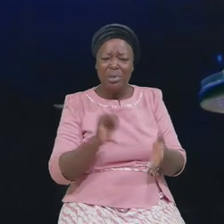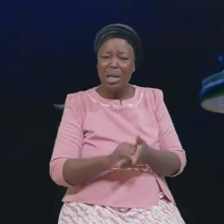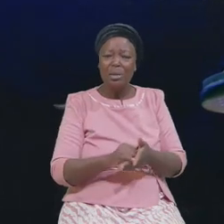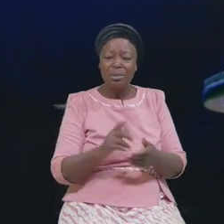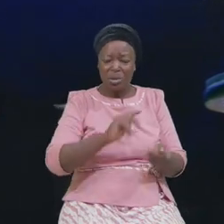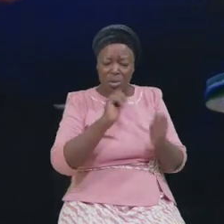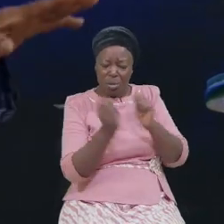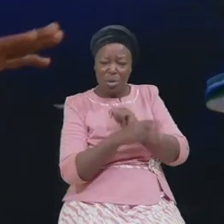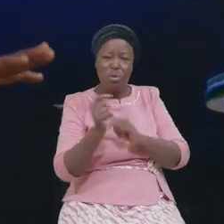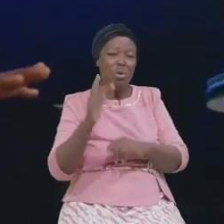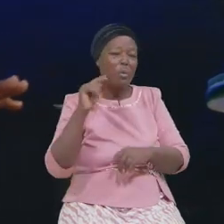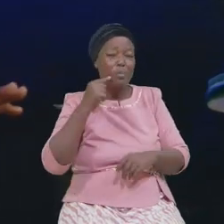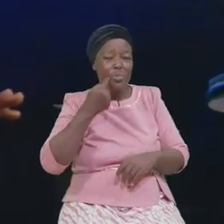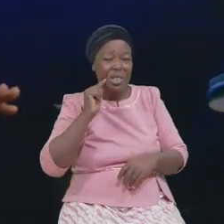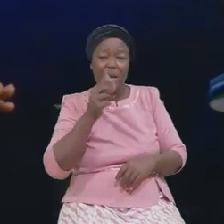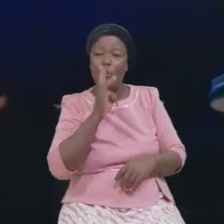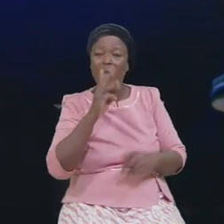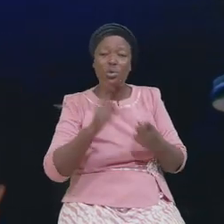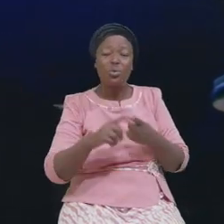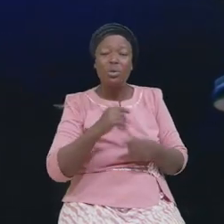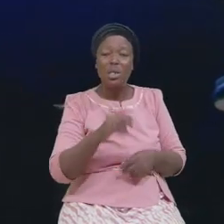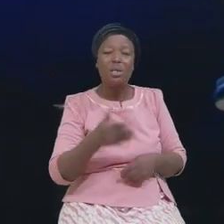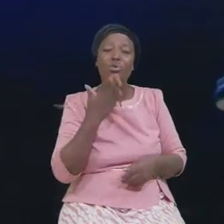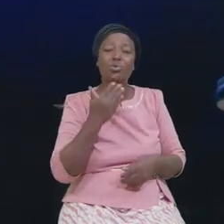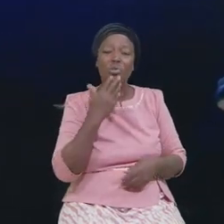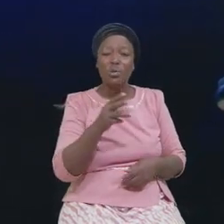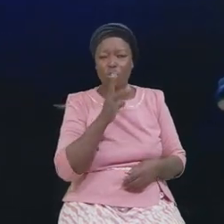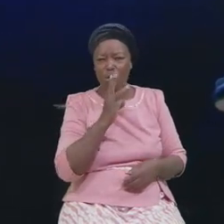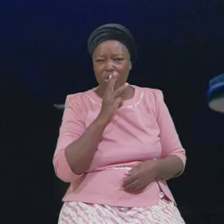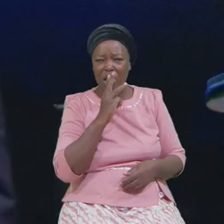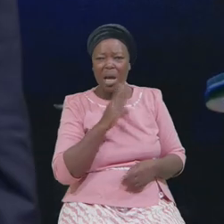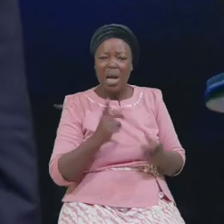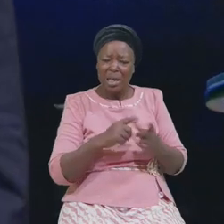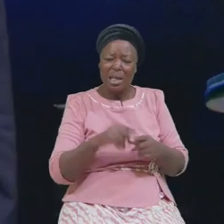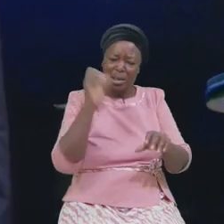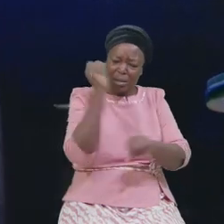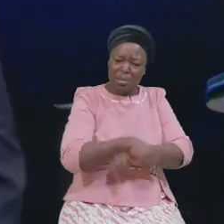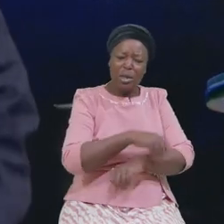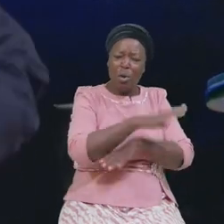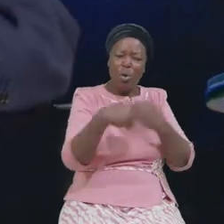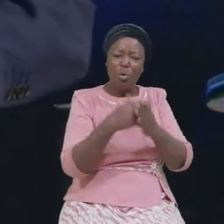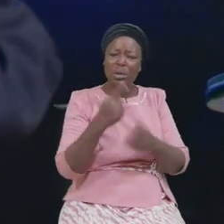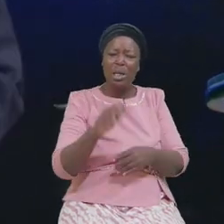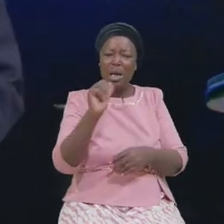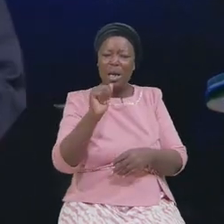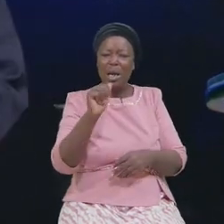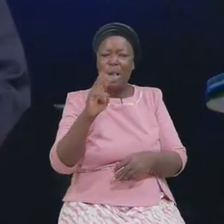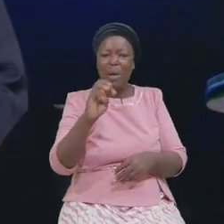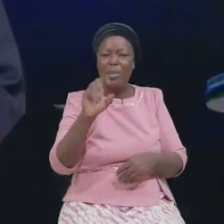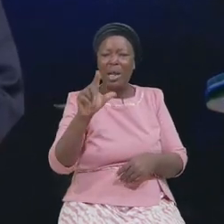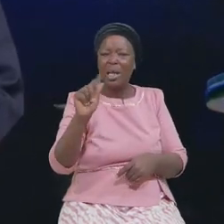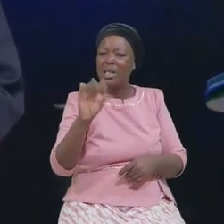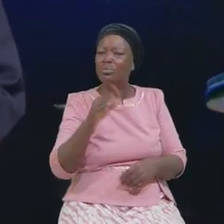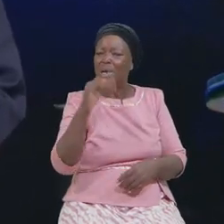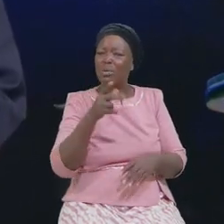water. He's overcoming all the Amalekites. Why can't you go to him? Why do you take loss into